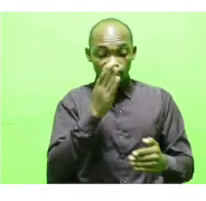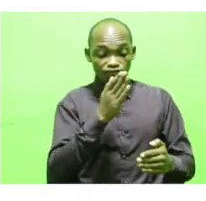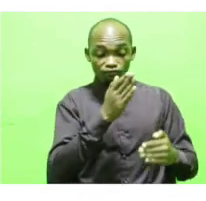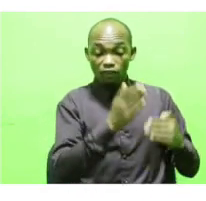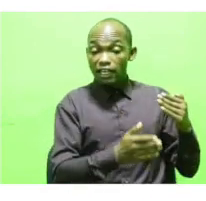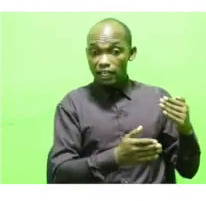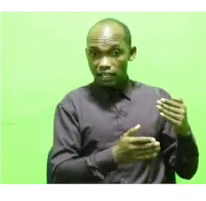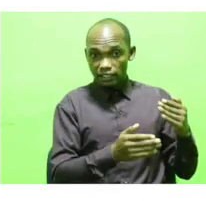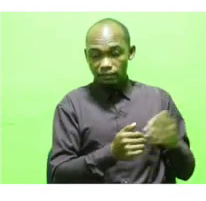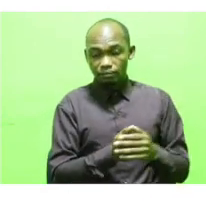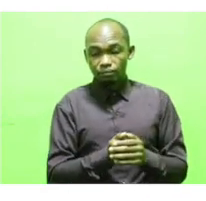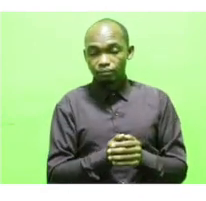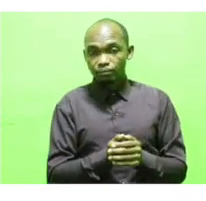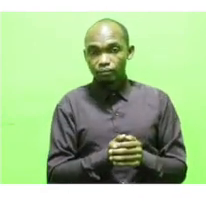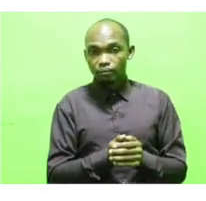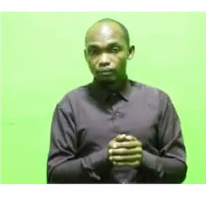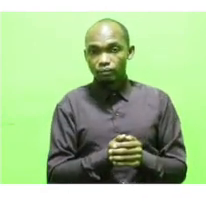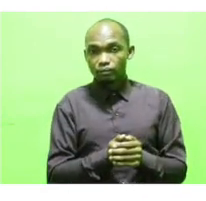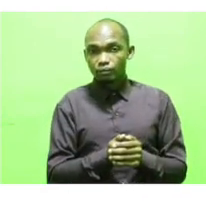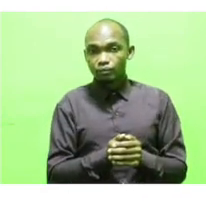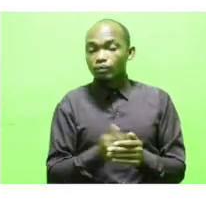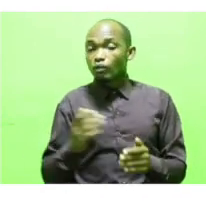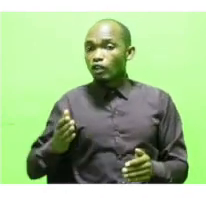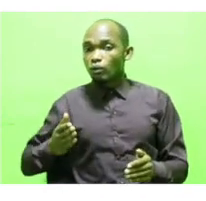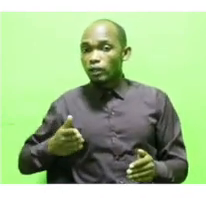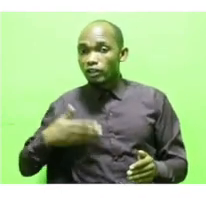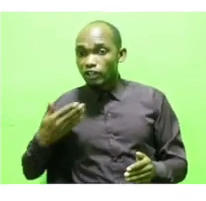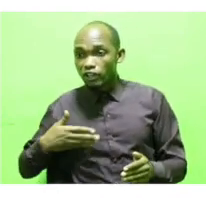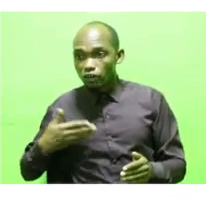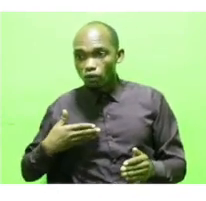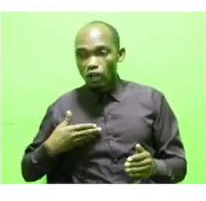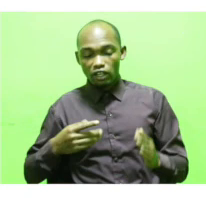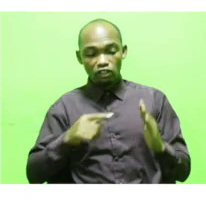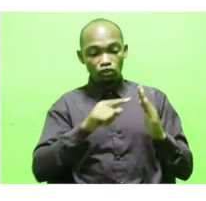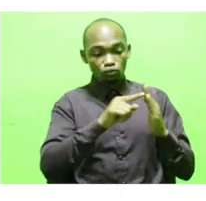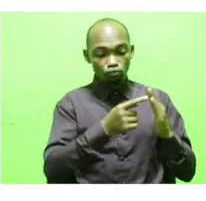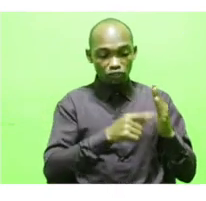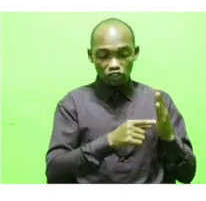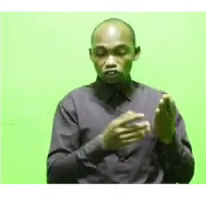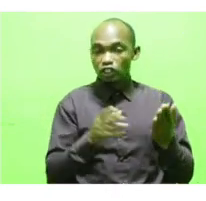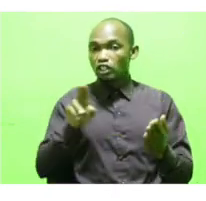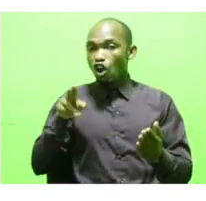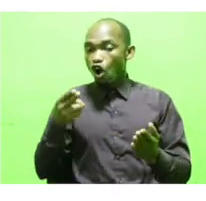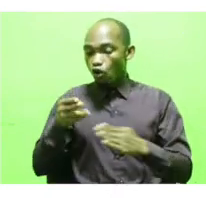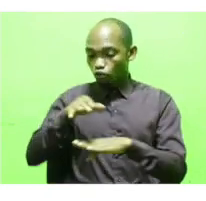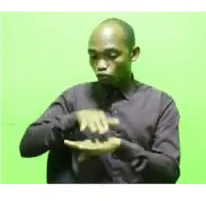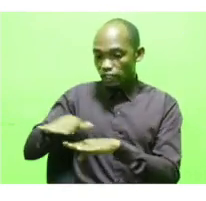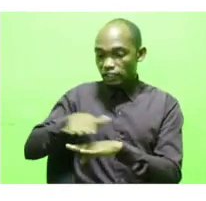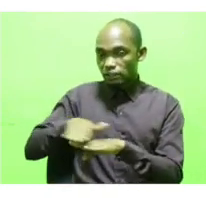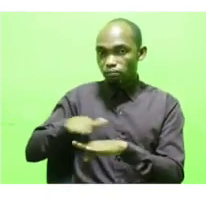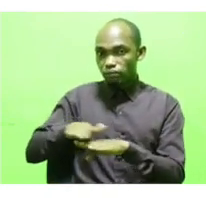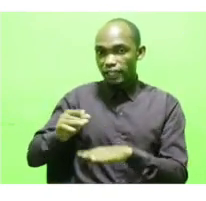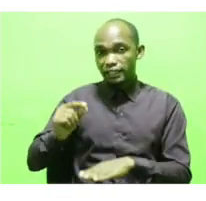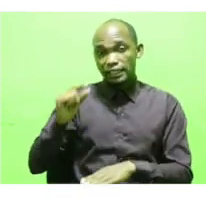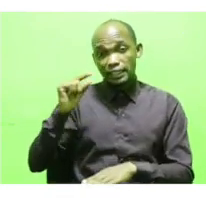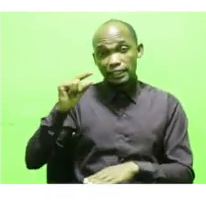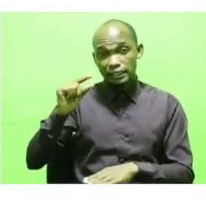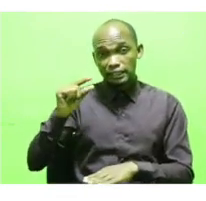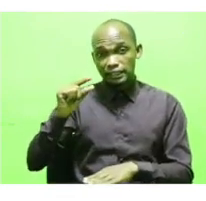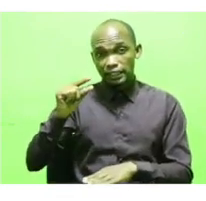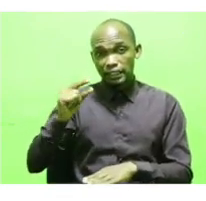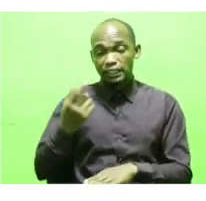And finally, we are required to mention or to explain briefly why